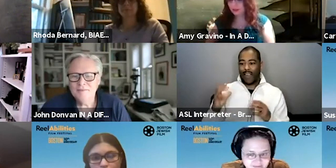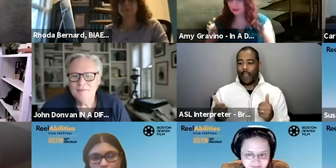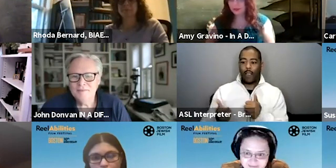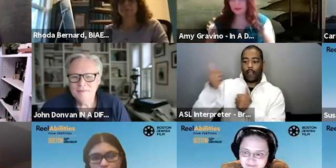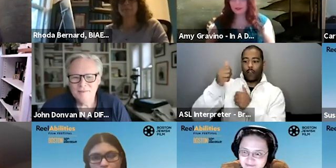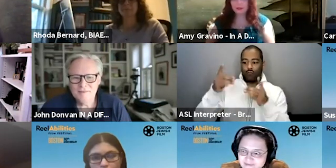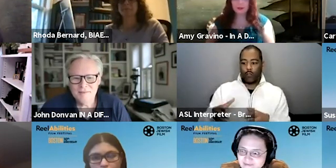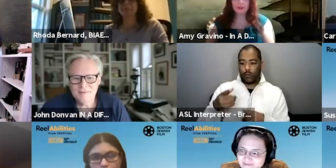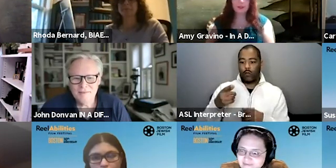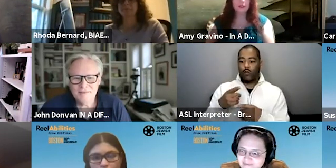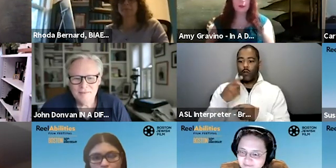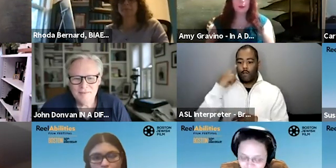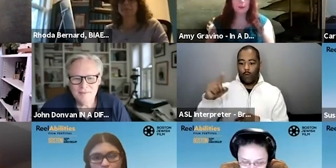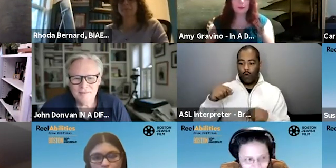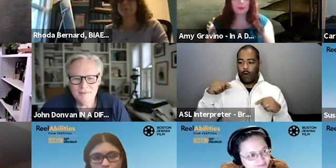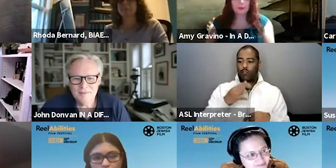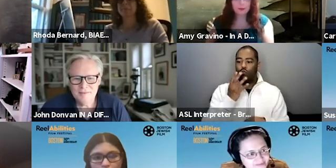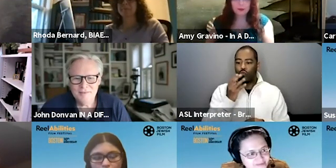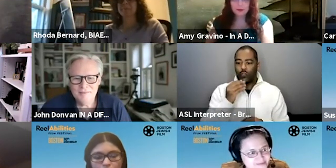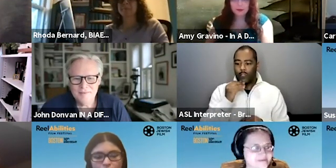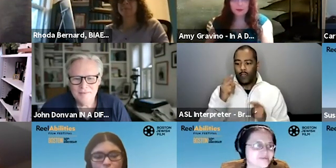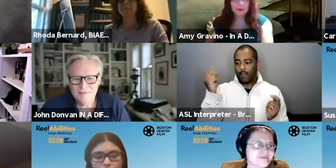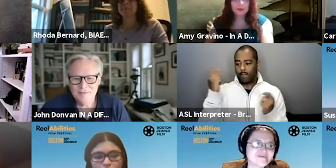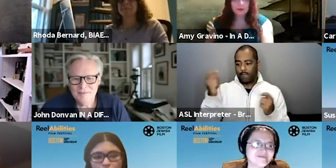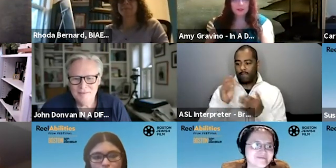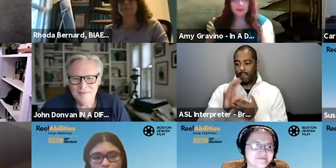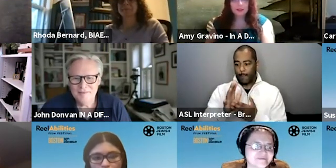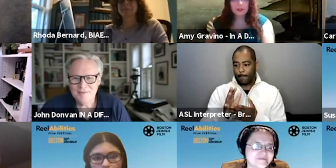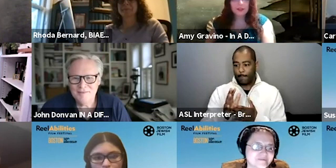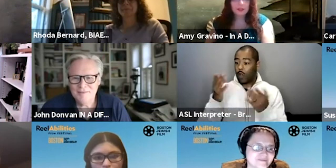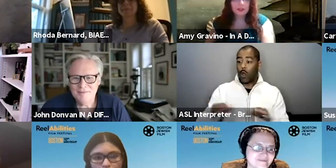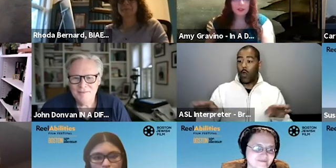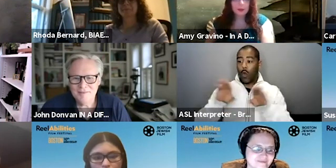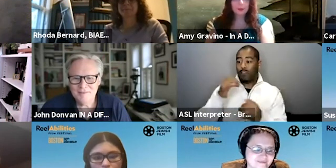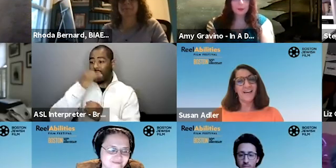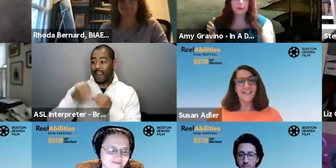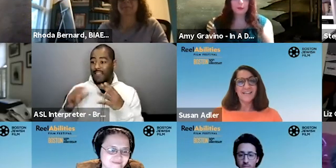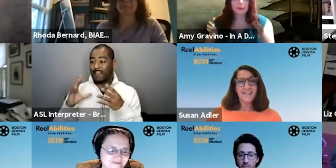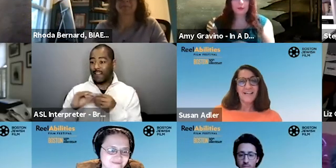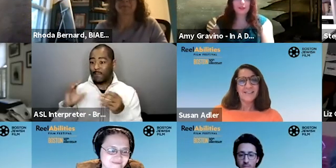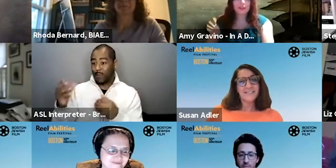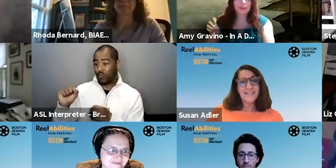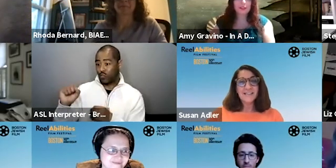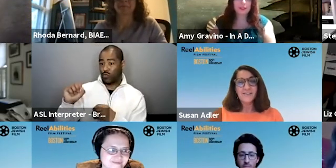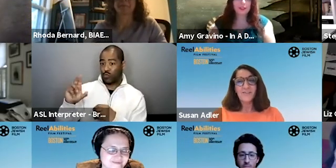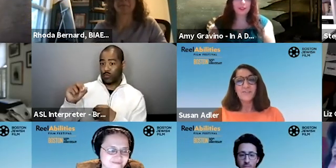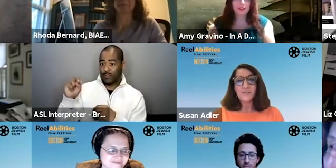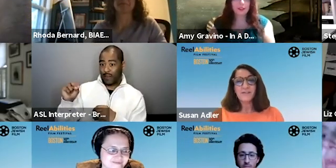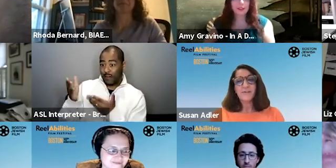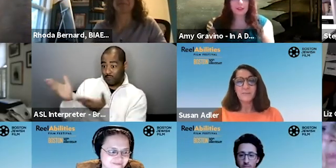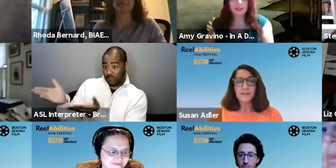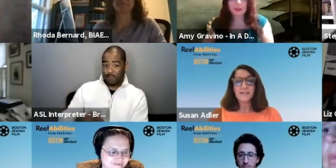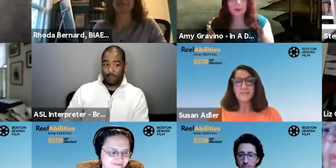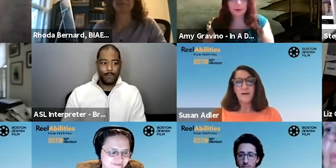Adler, to deliver her closing remarks. Susan. Thank you. Thank you, Kat. The 10th